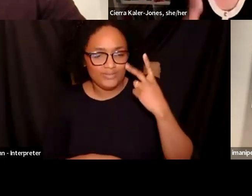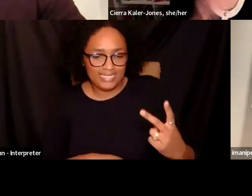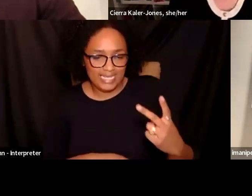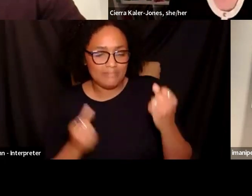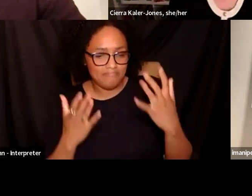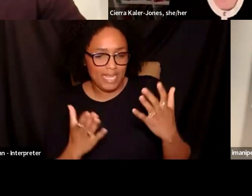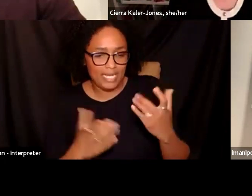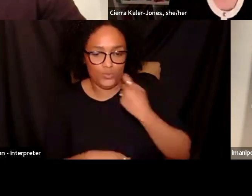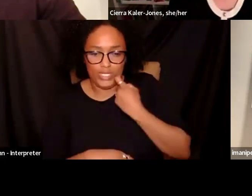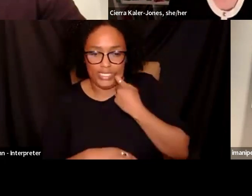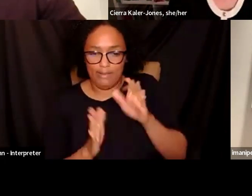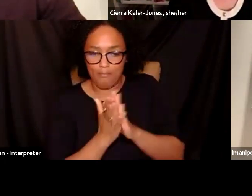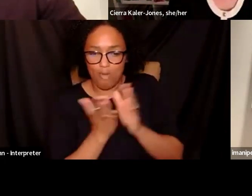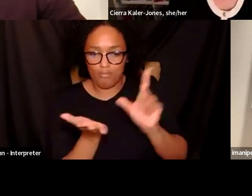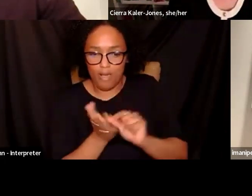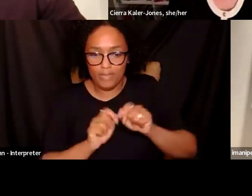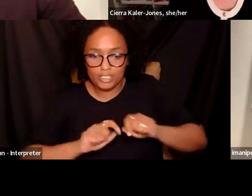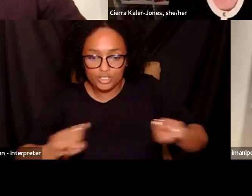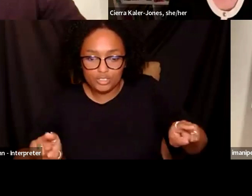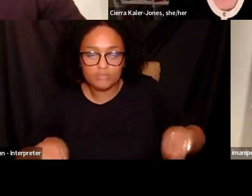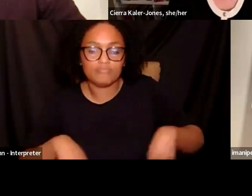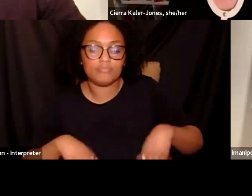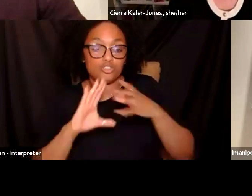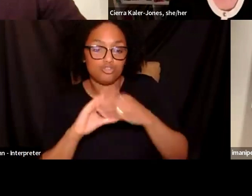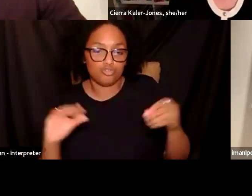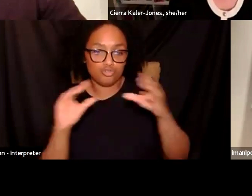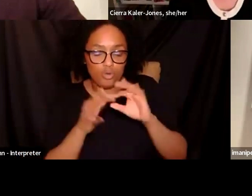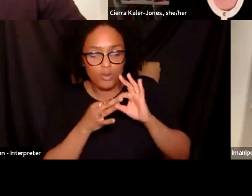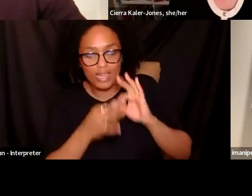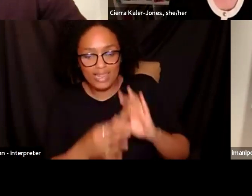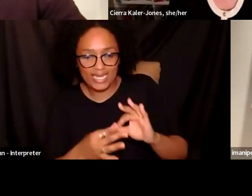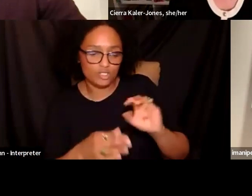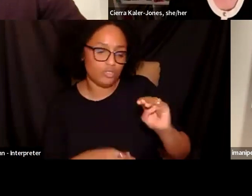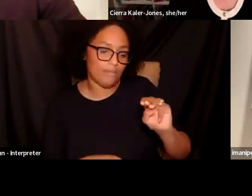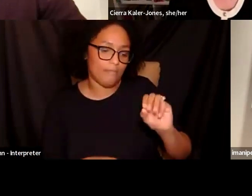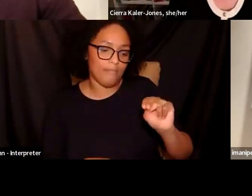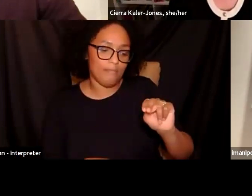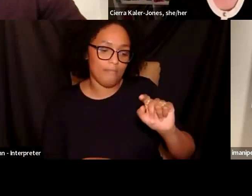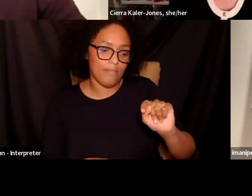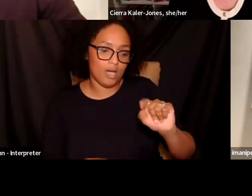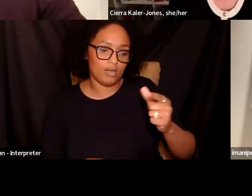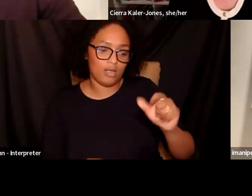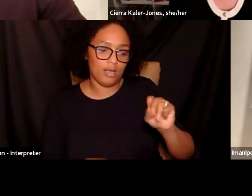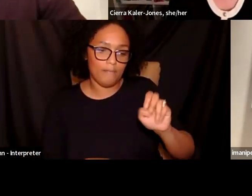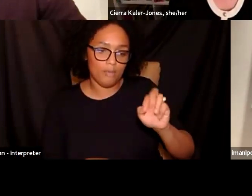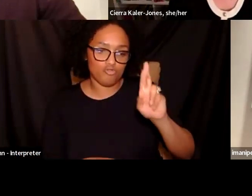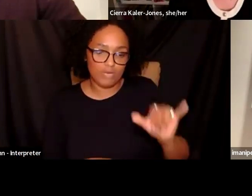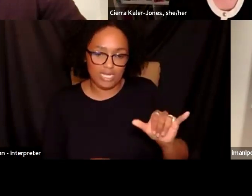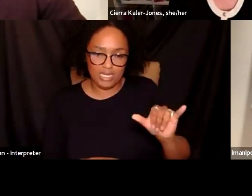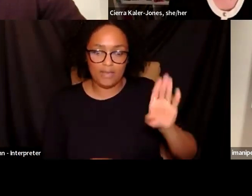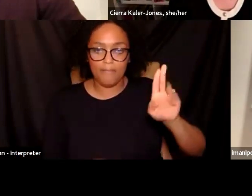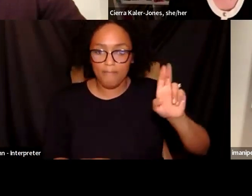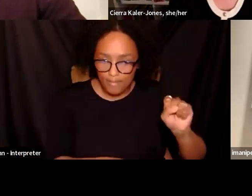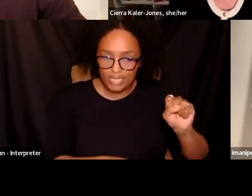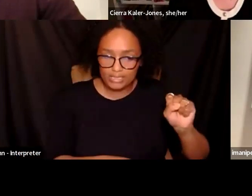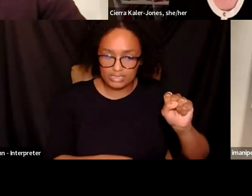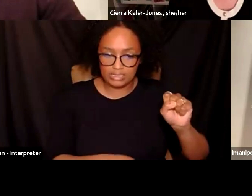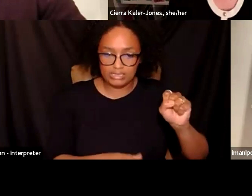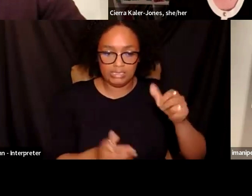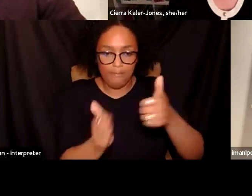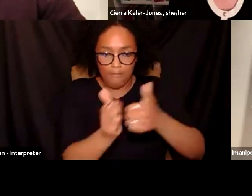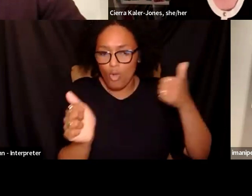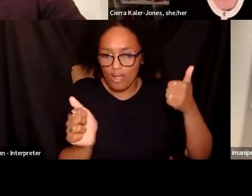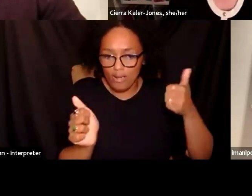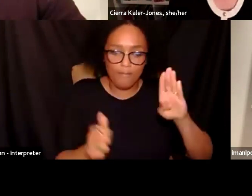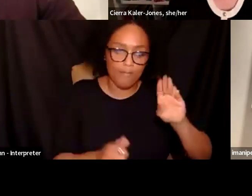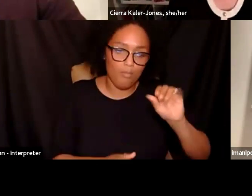of recounted the story of the Montgomery bus boycott in powerful ways. There's still a book to be written for thinking about